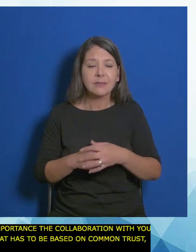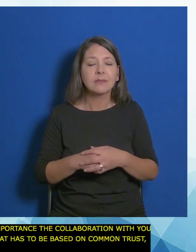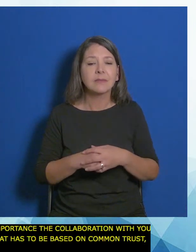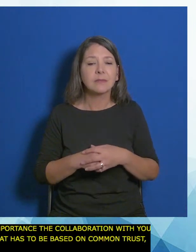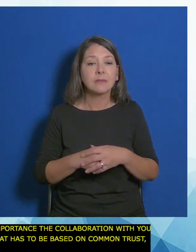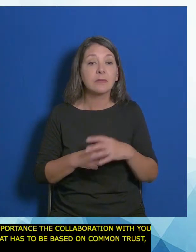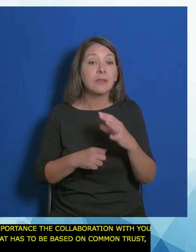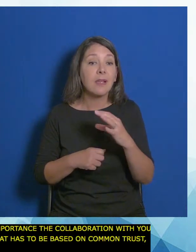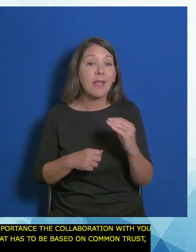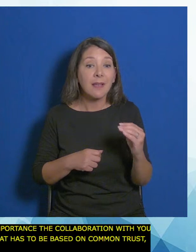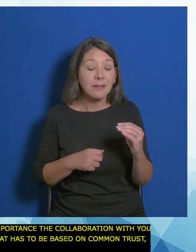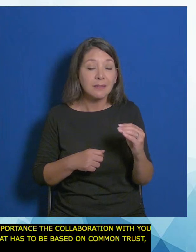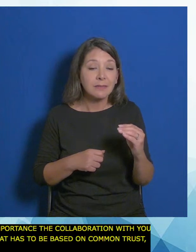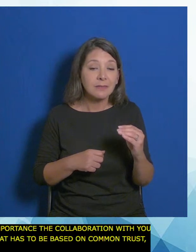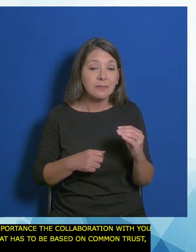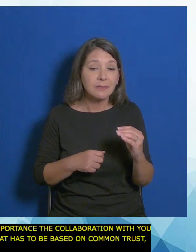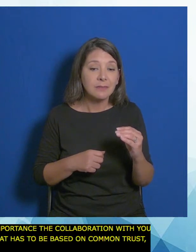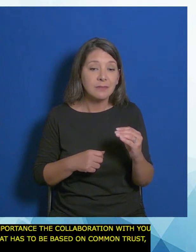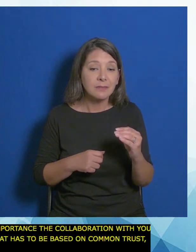and